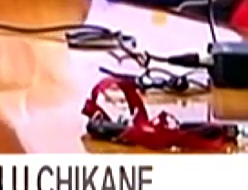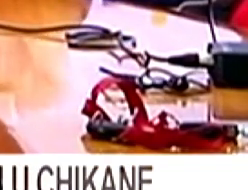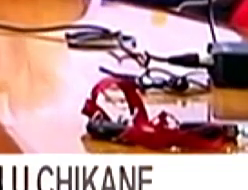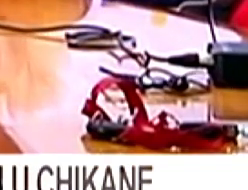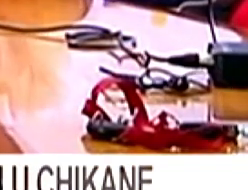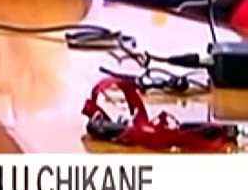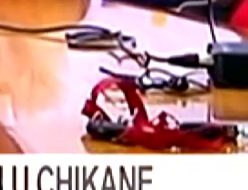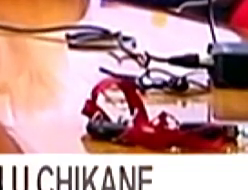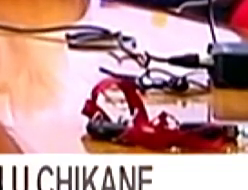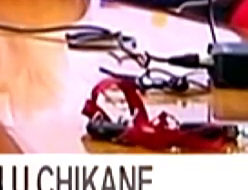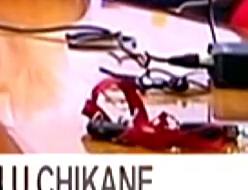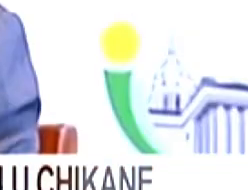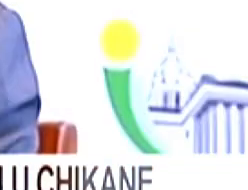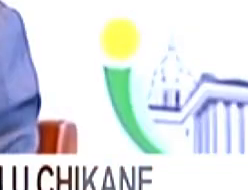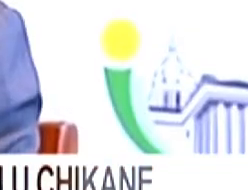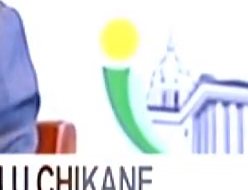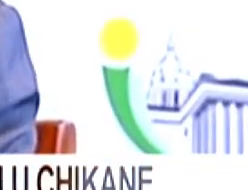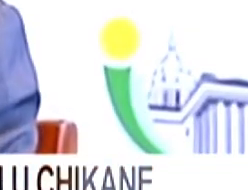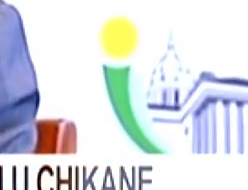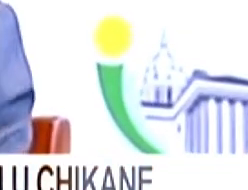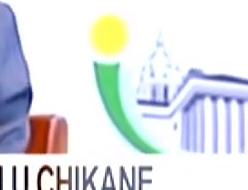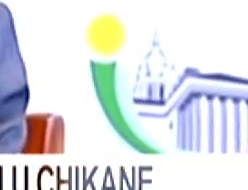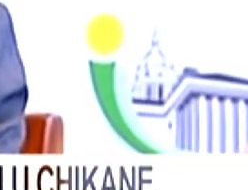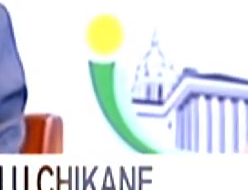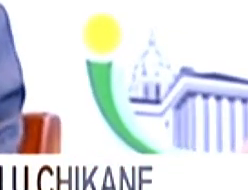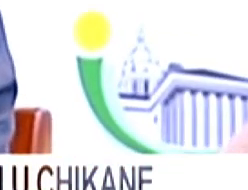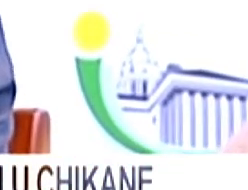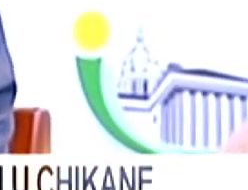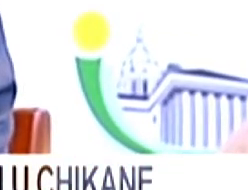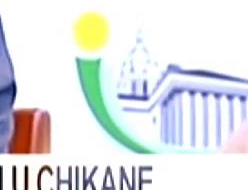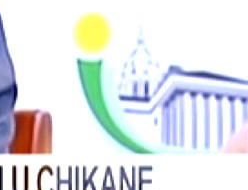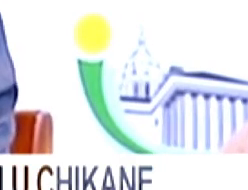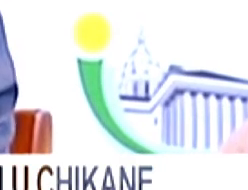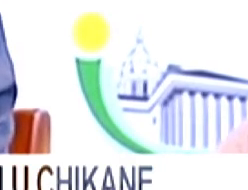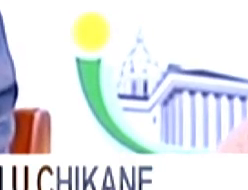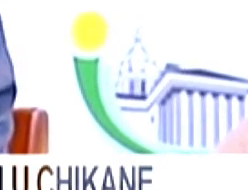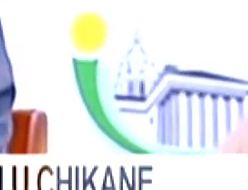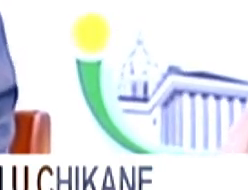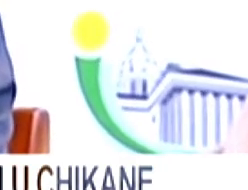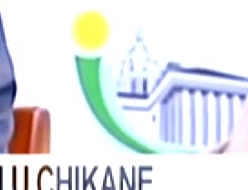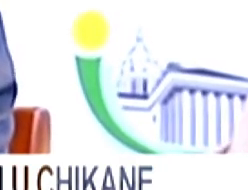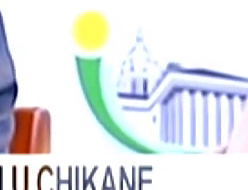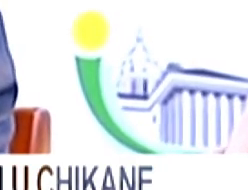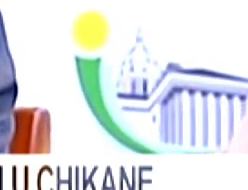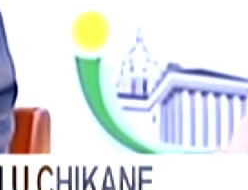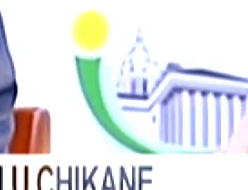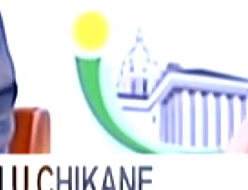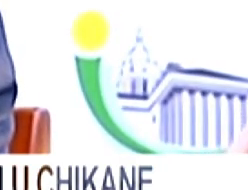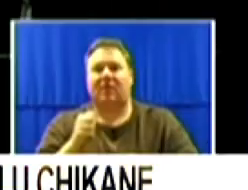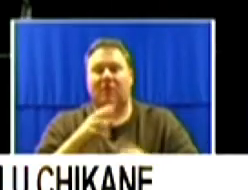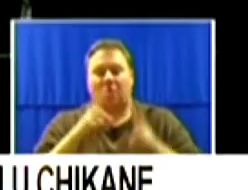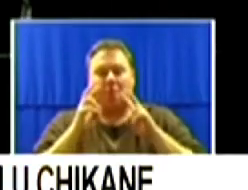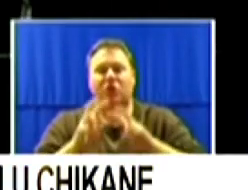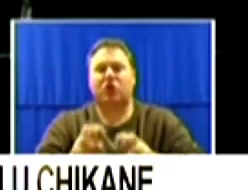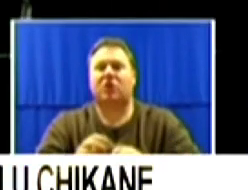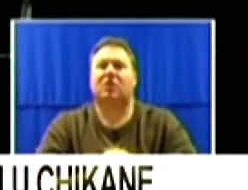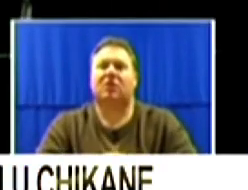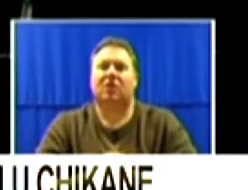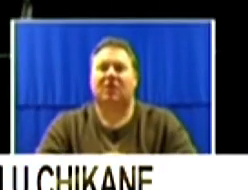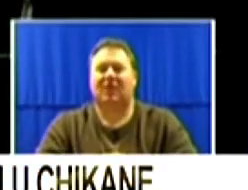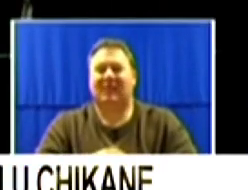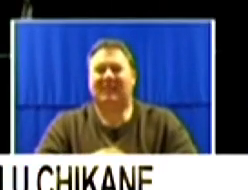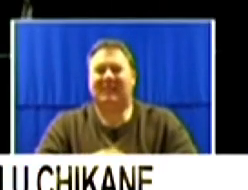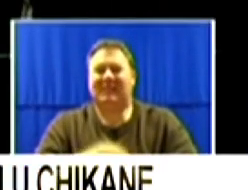omusazwe akwesekile ukuqoka kwakhe, kepha ke amanye awahambisani nakho. The question has to be asked is whether an